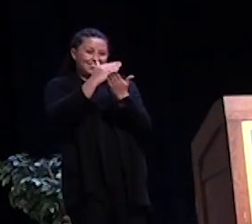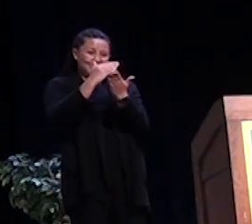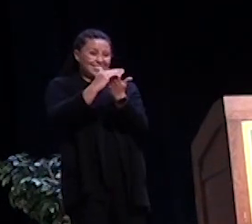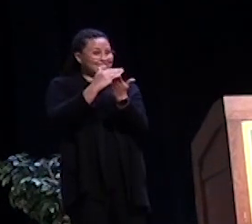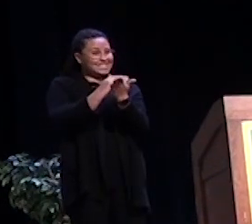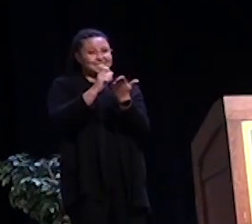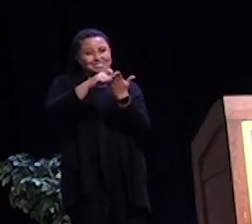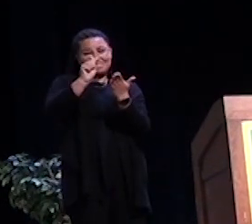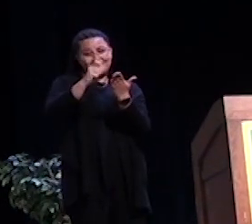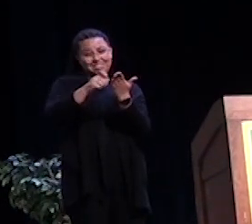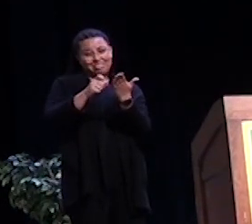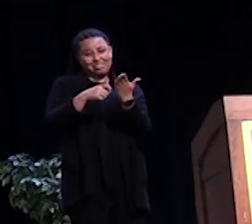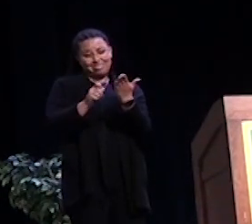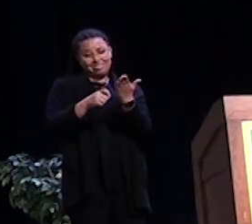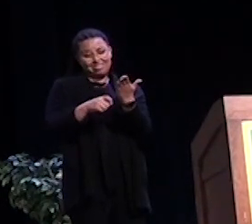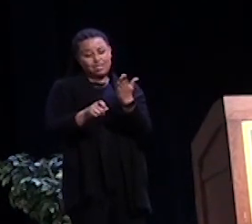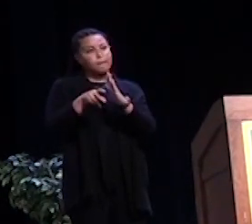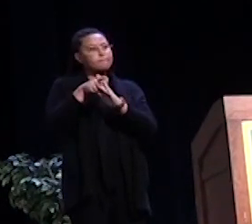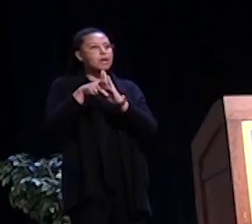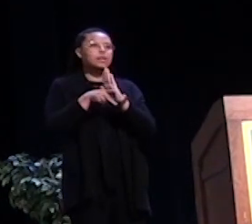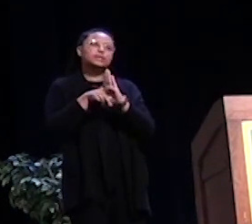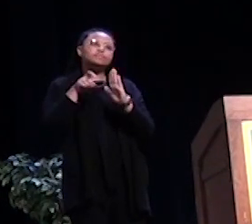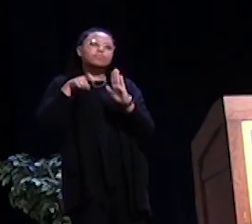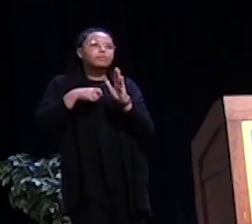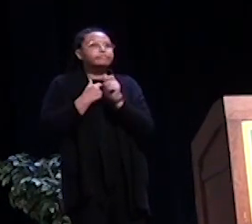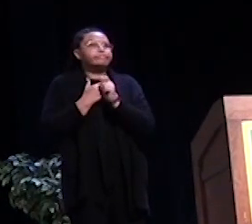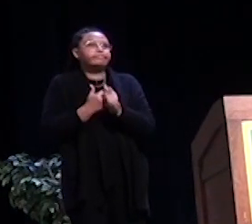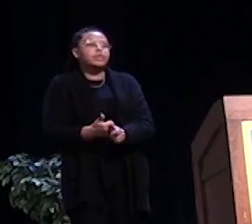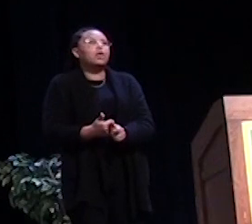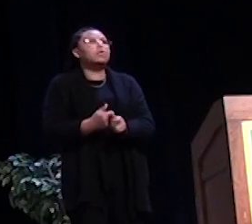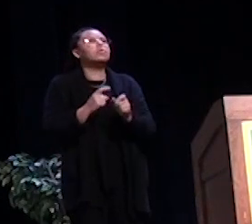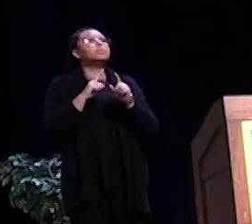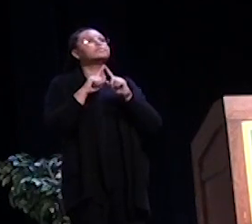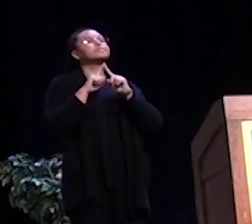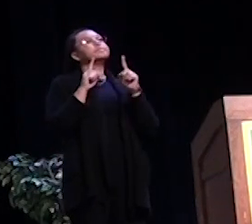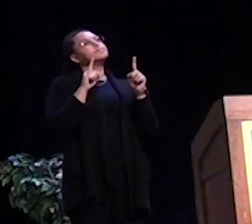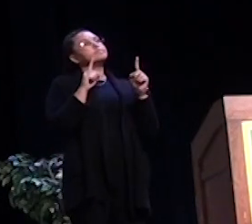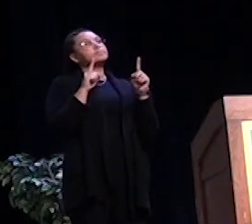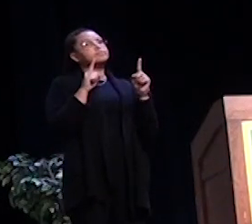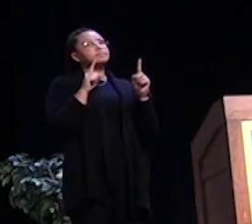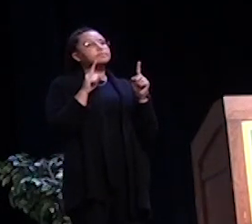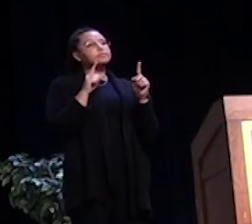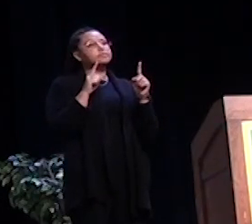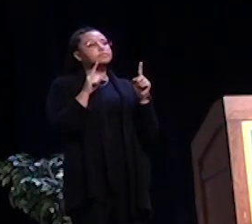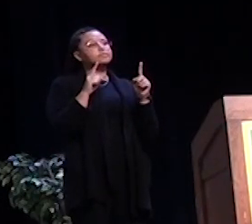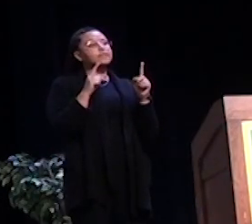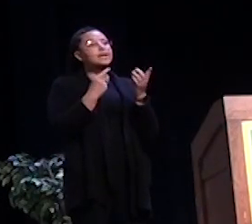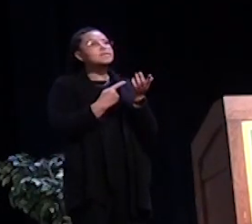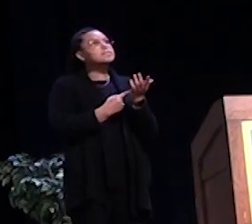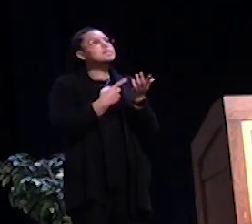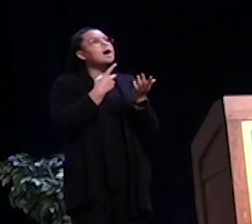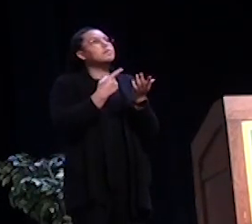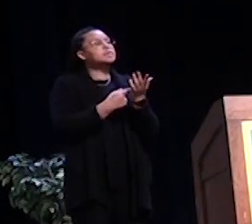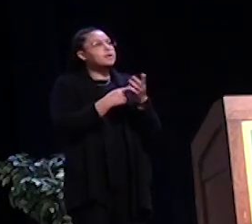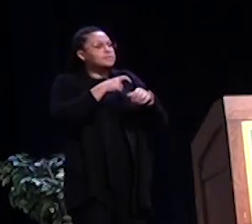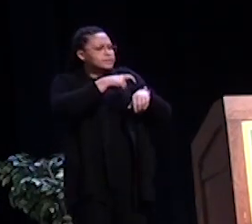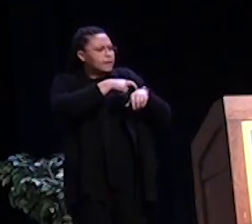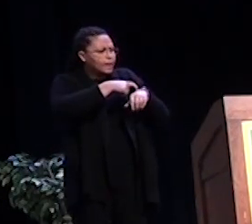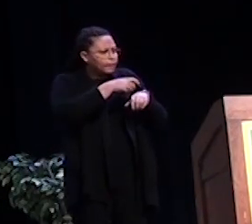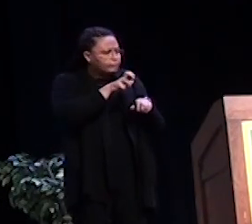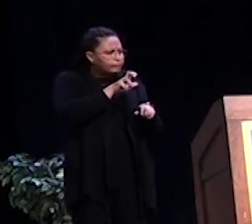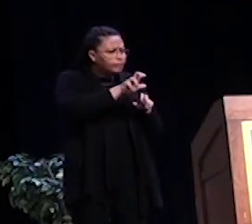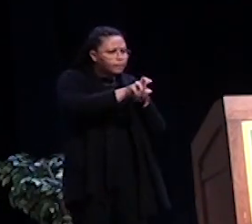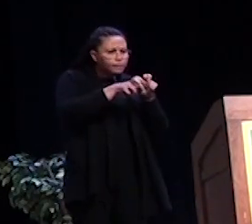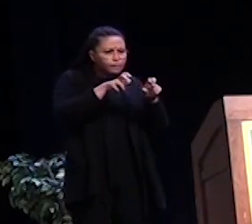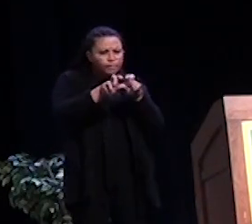we want to, policies we have to follow. But sometimes if we just invest a little bit of our time to